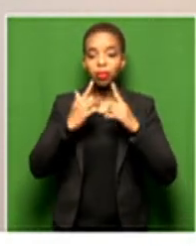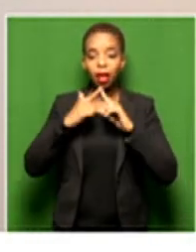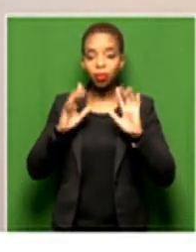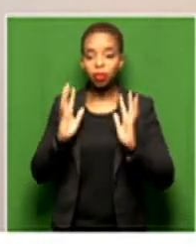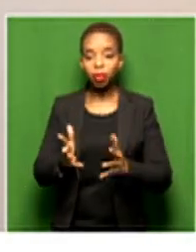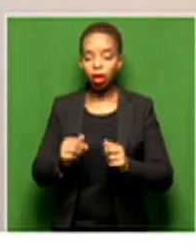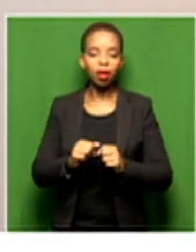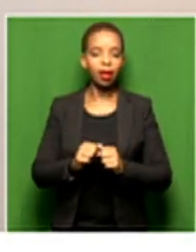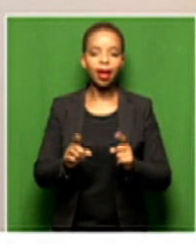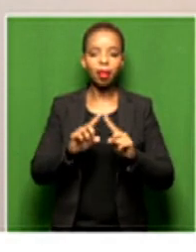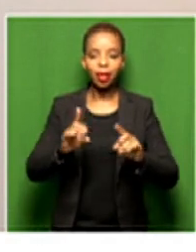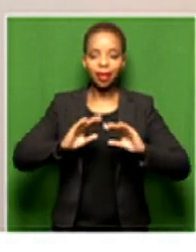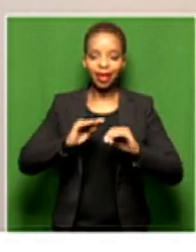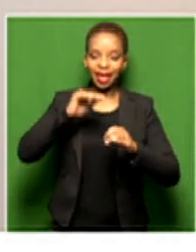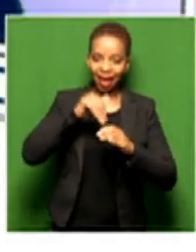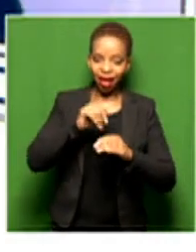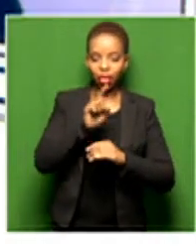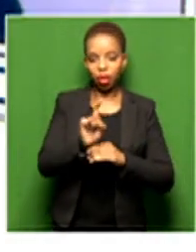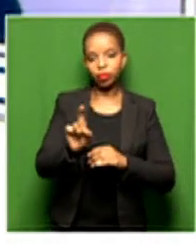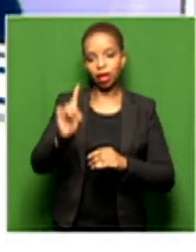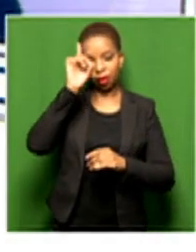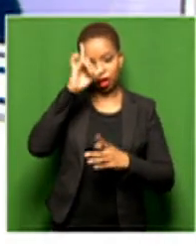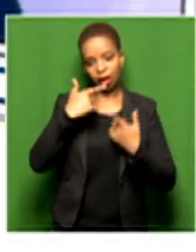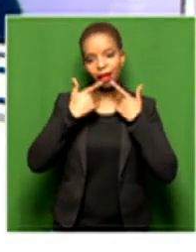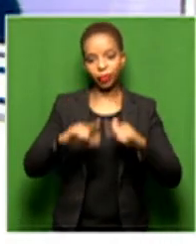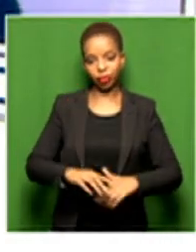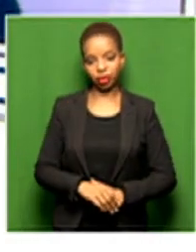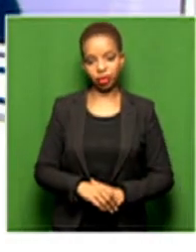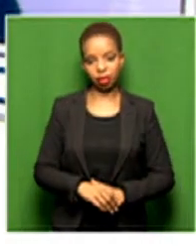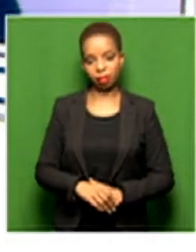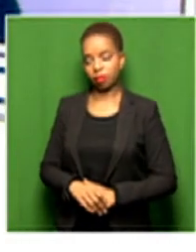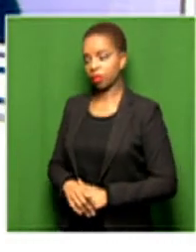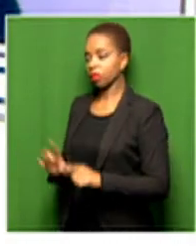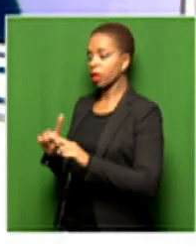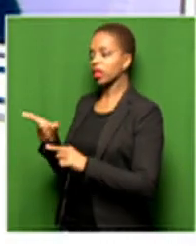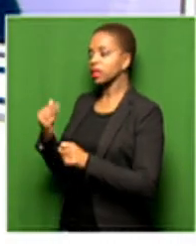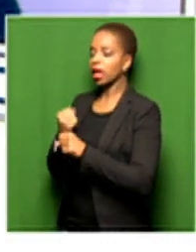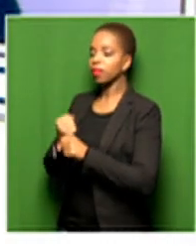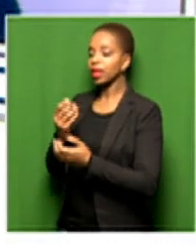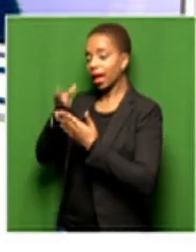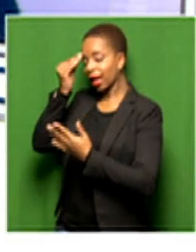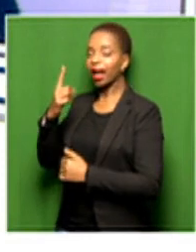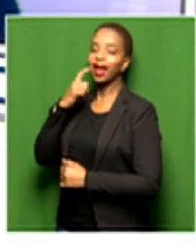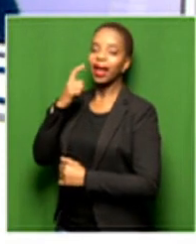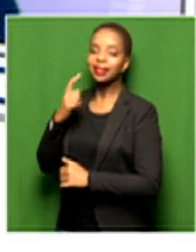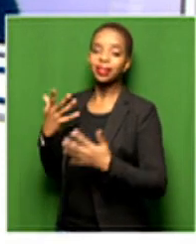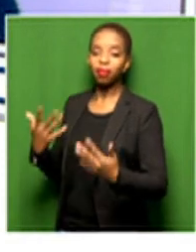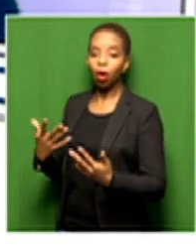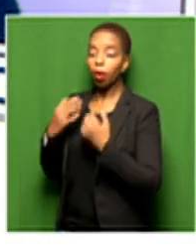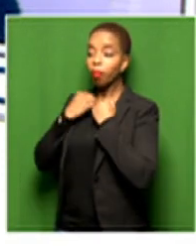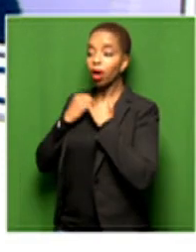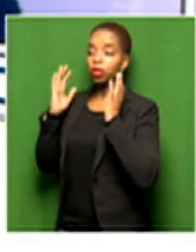in African languages. You know, Mukundi, this is certainly making learning much more easier, not just for parents, but for the